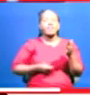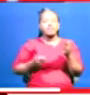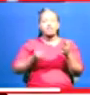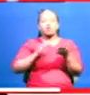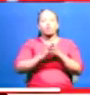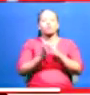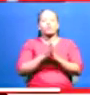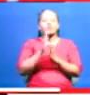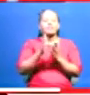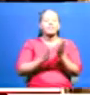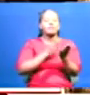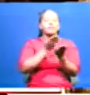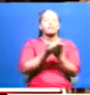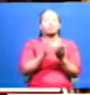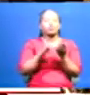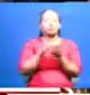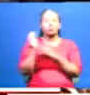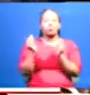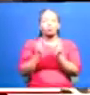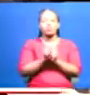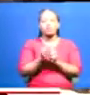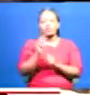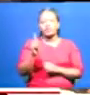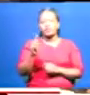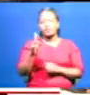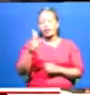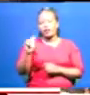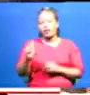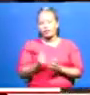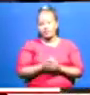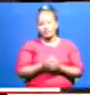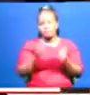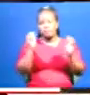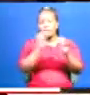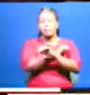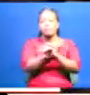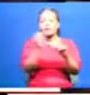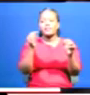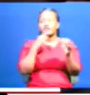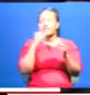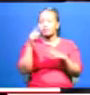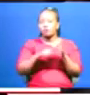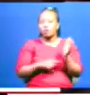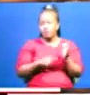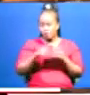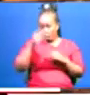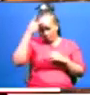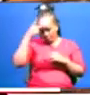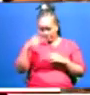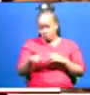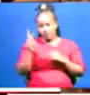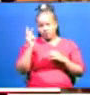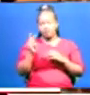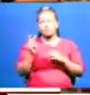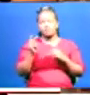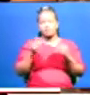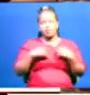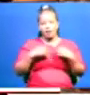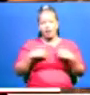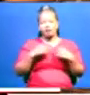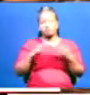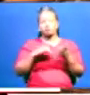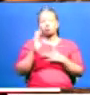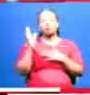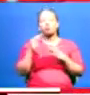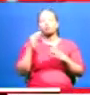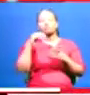application to the Kenya Revenue Authority. The president says a predictable policy environment is essential in luring multinationals into